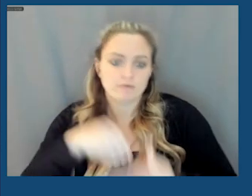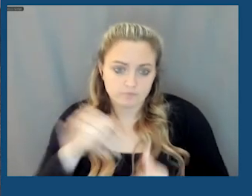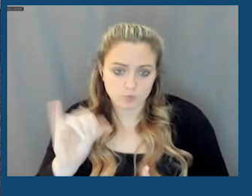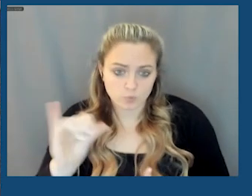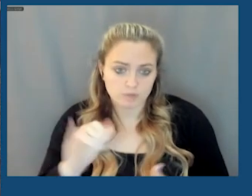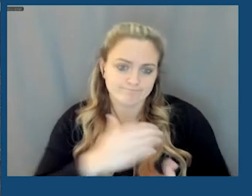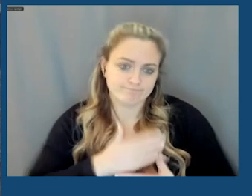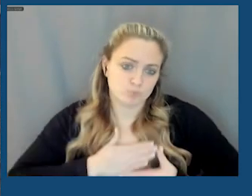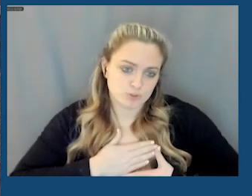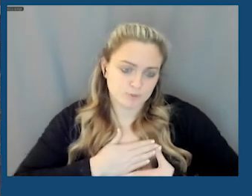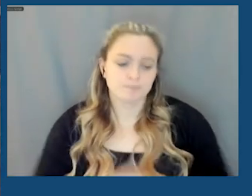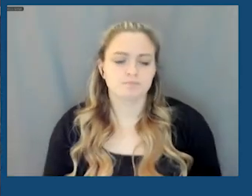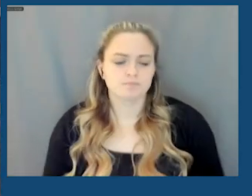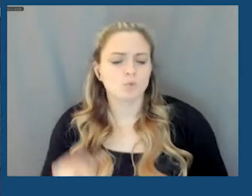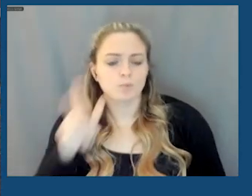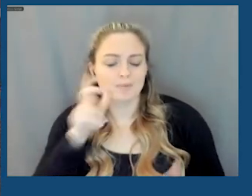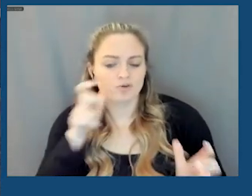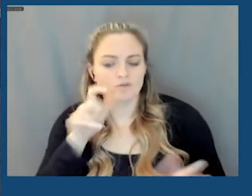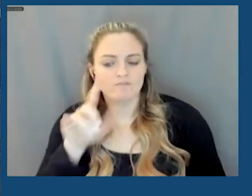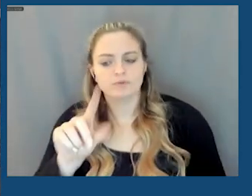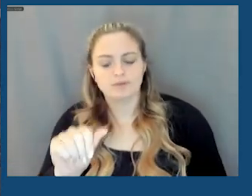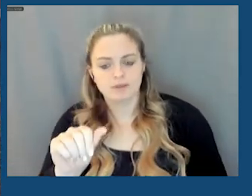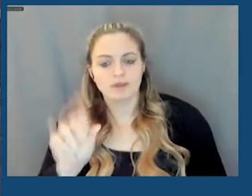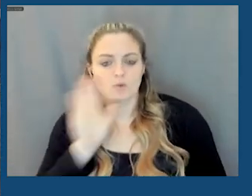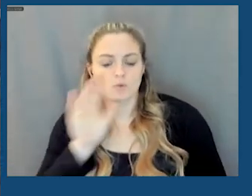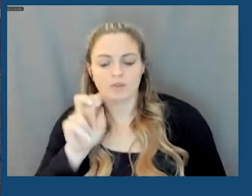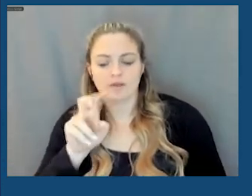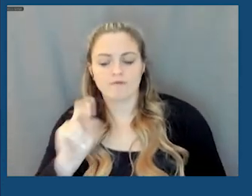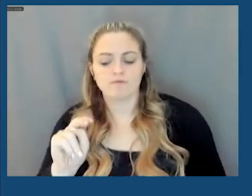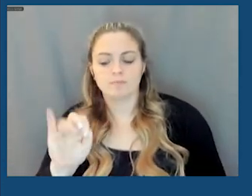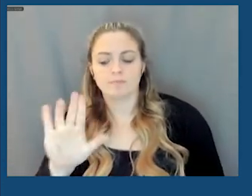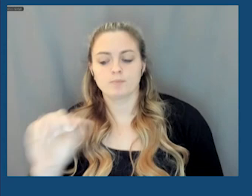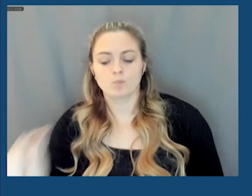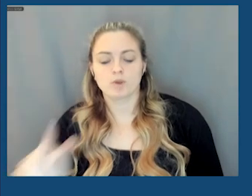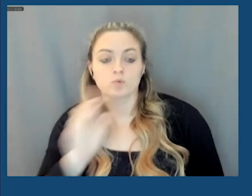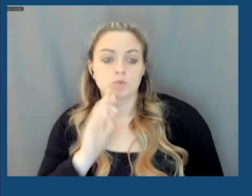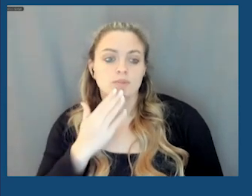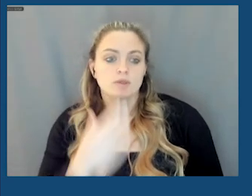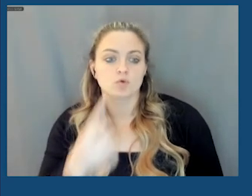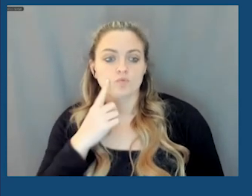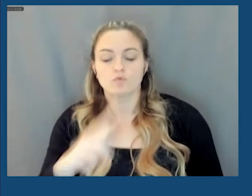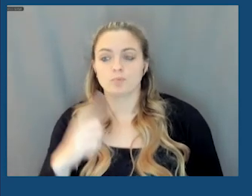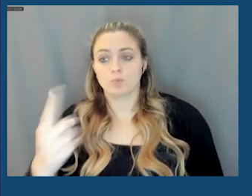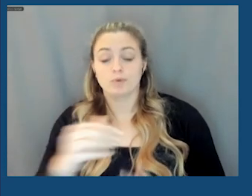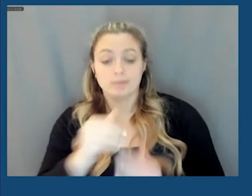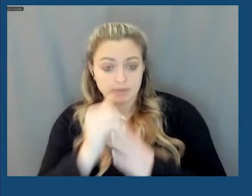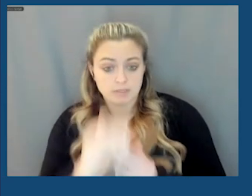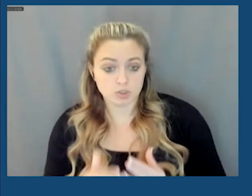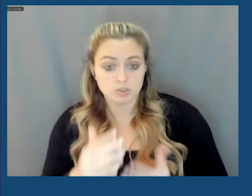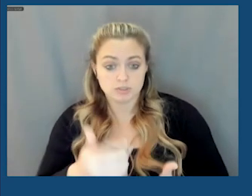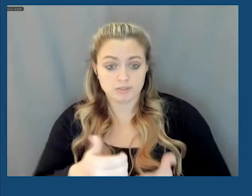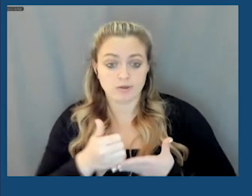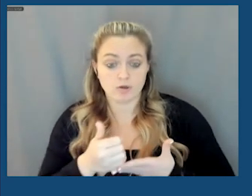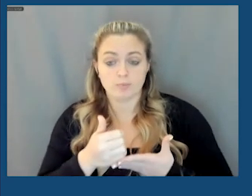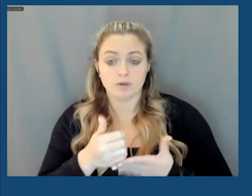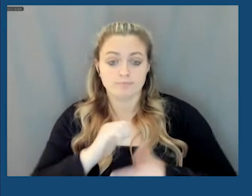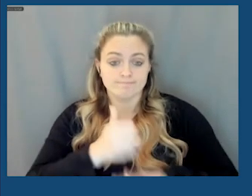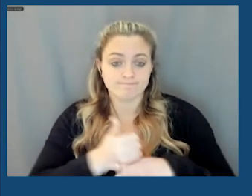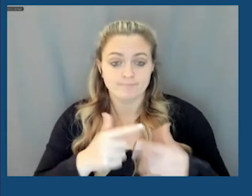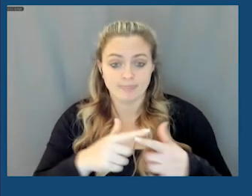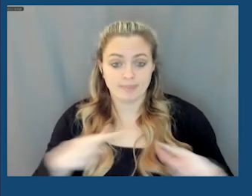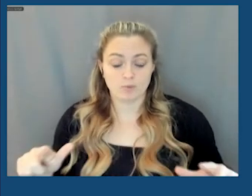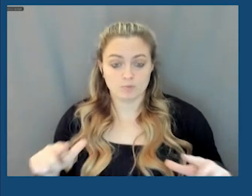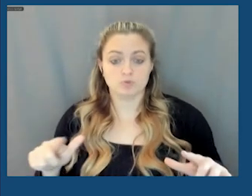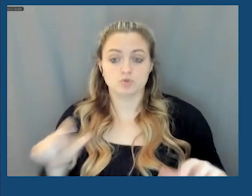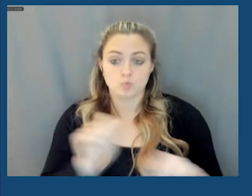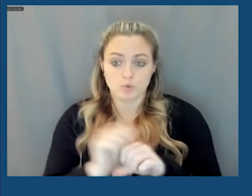him. You'll be hearing from our district attorney, Alvin Bragg, and I want to thank him for being one of the leaders in helping devise language, working